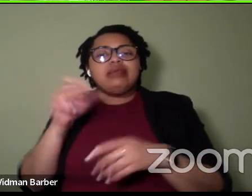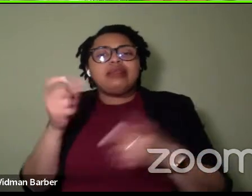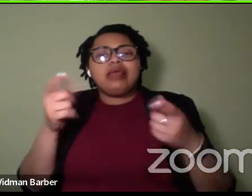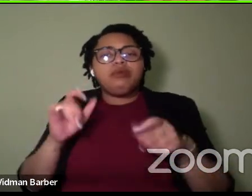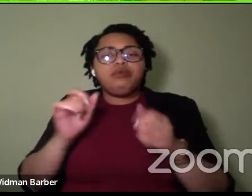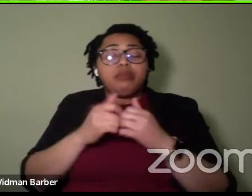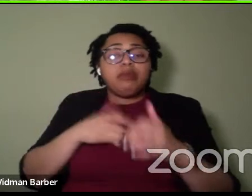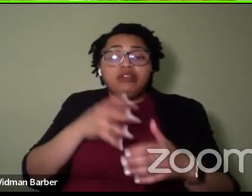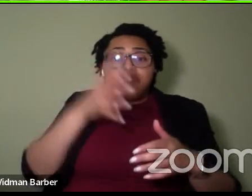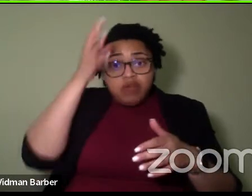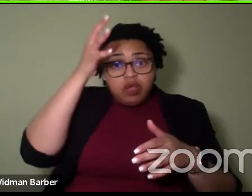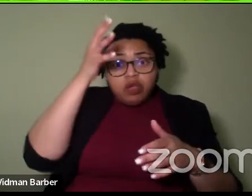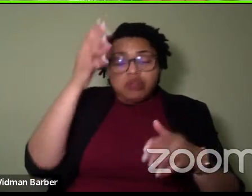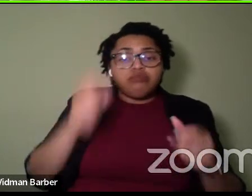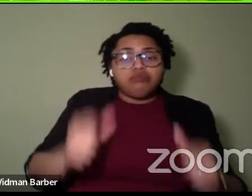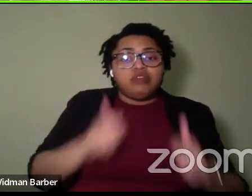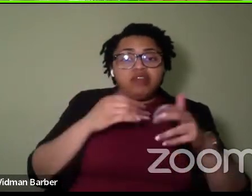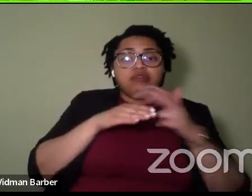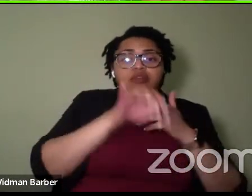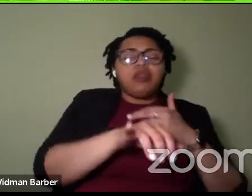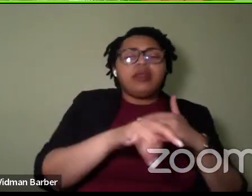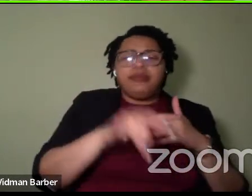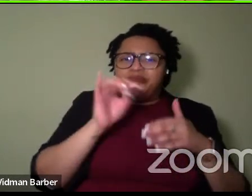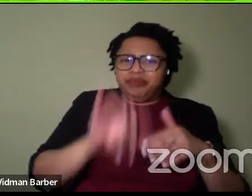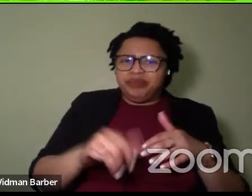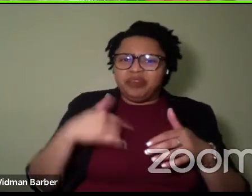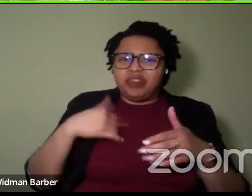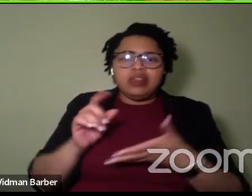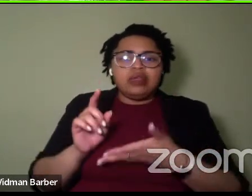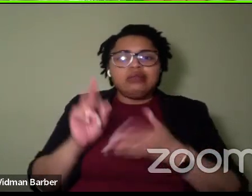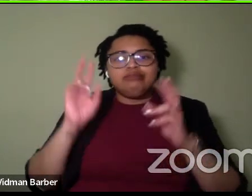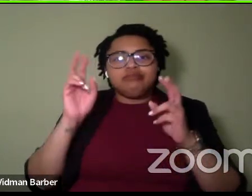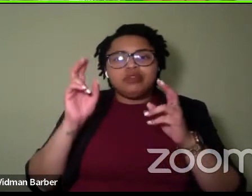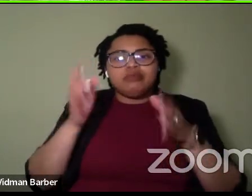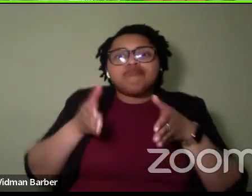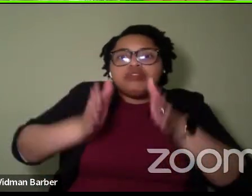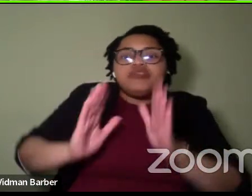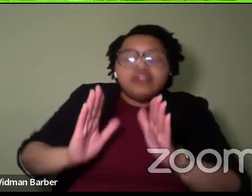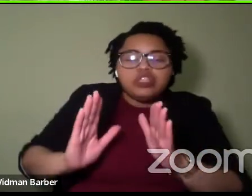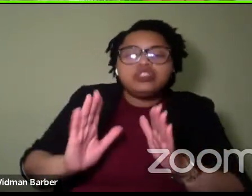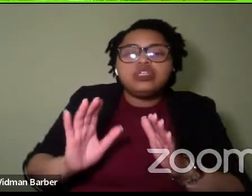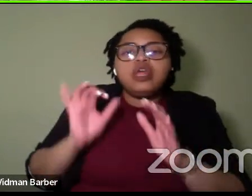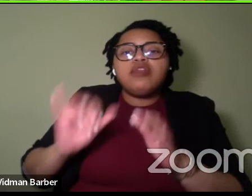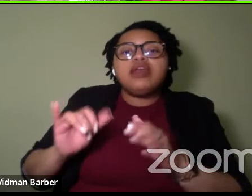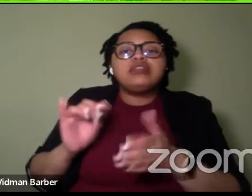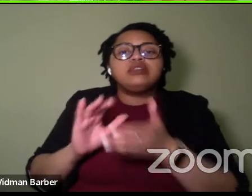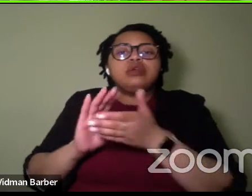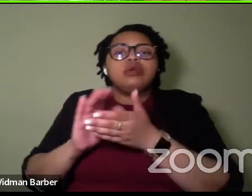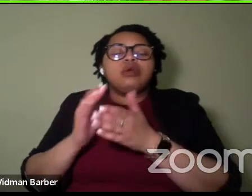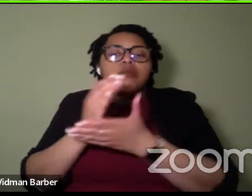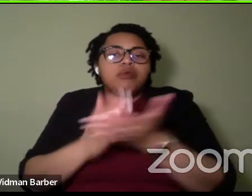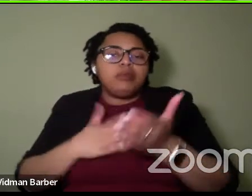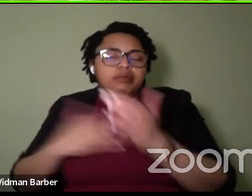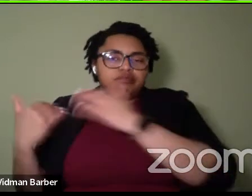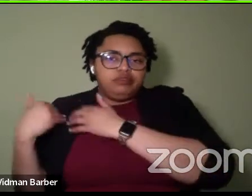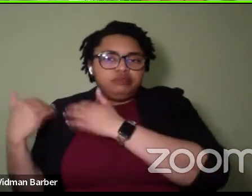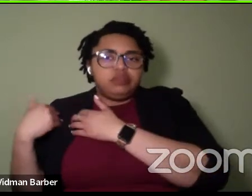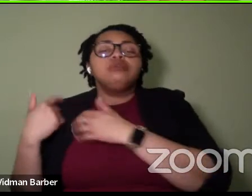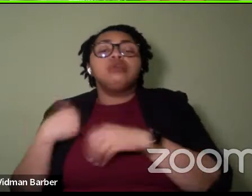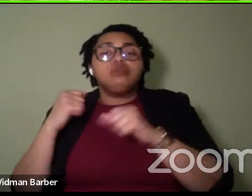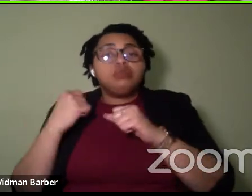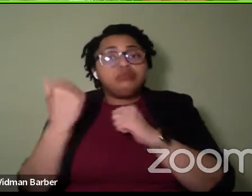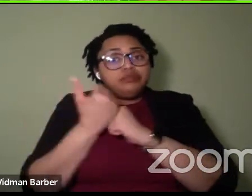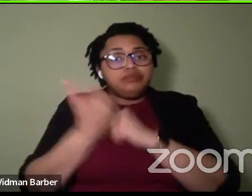privilege that also comes with our responsibility, I wanted to, in a way, use that to support my communities and elevate their